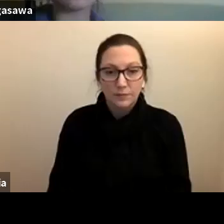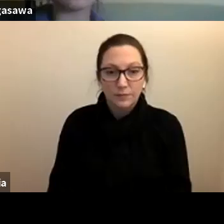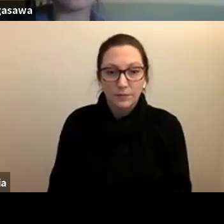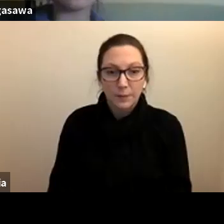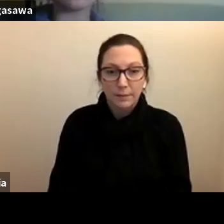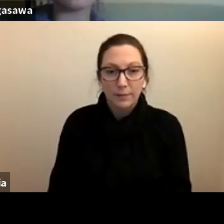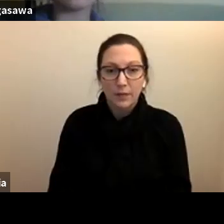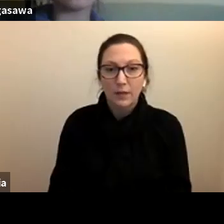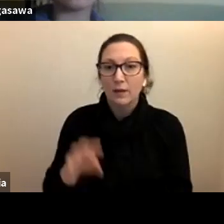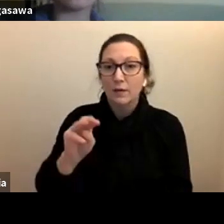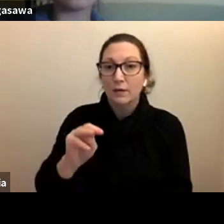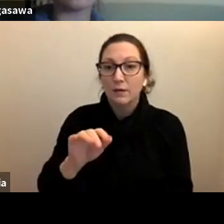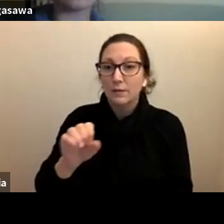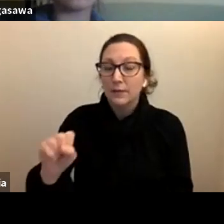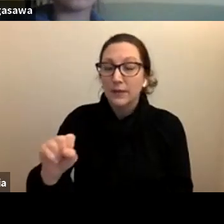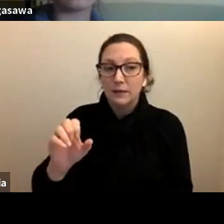Ms. Garrett?